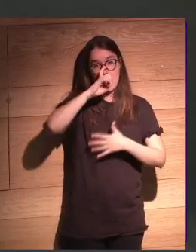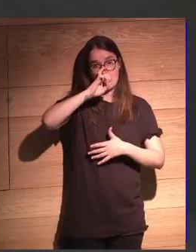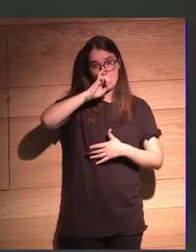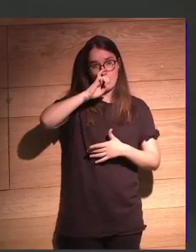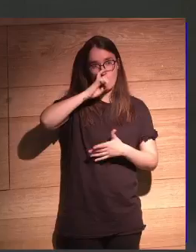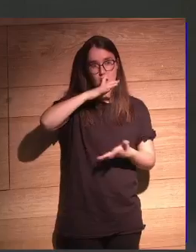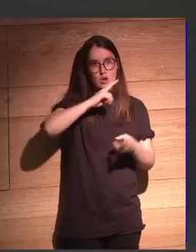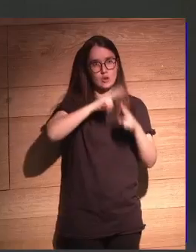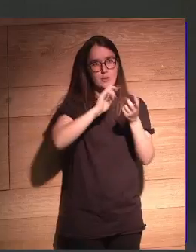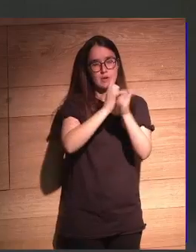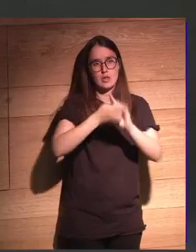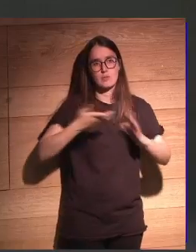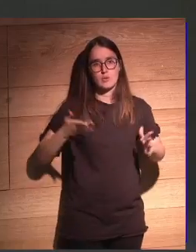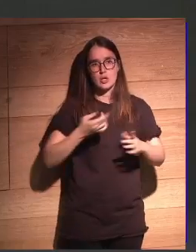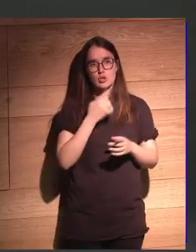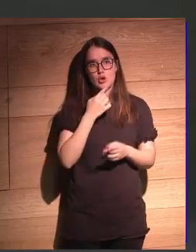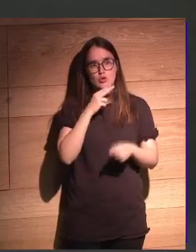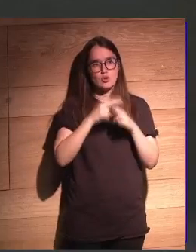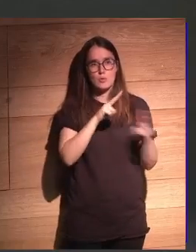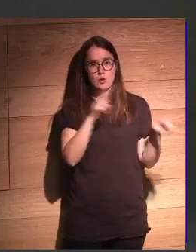And also in another